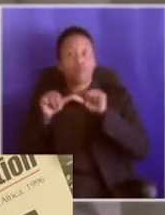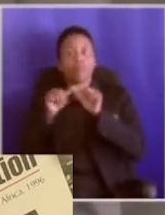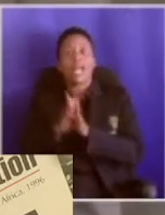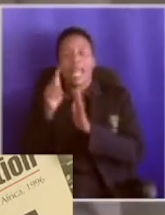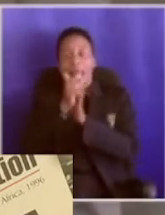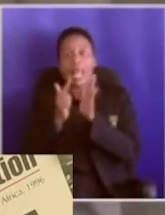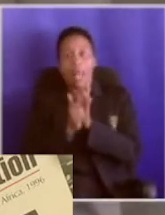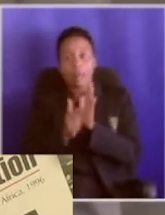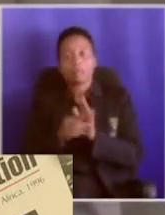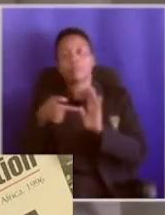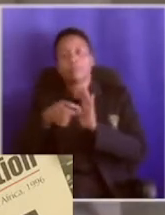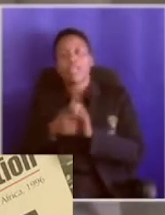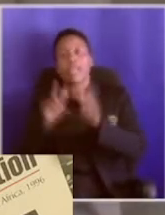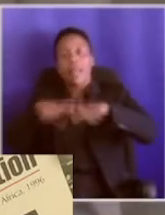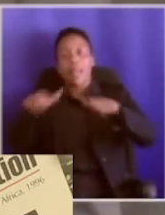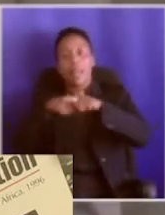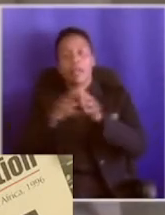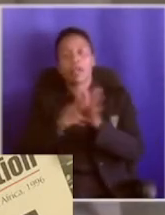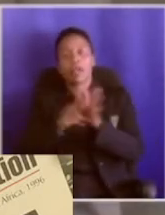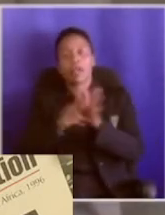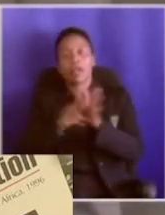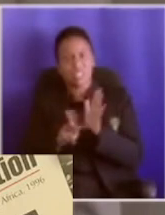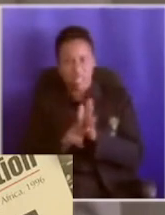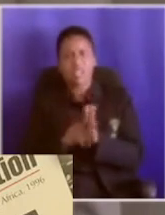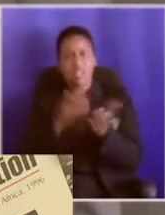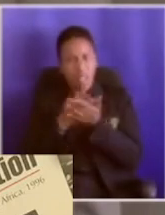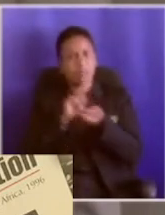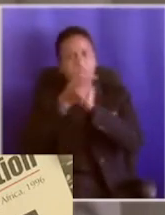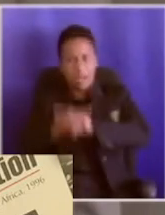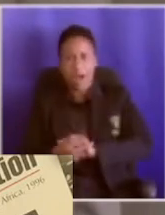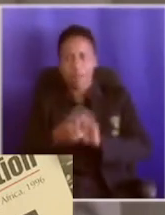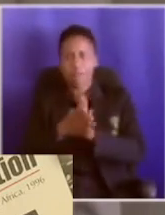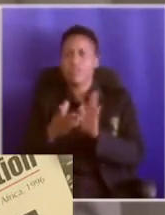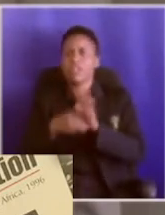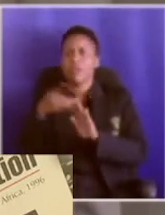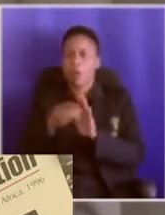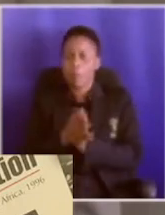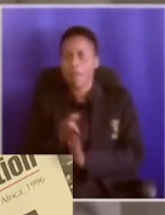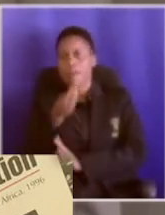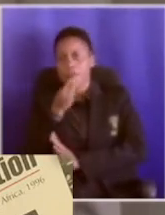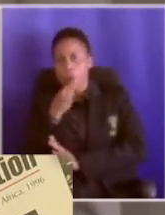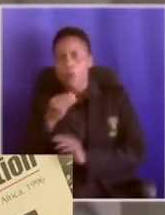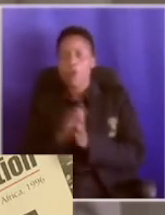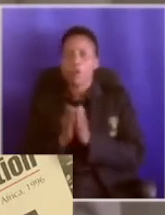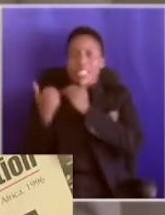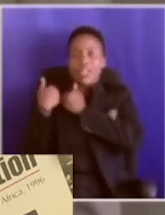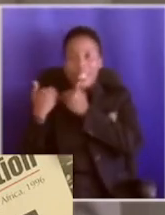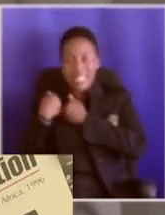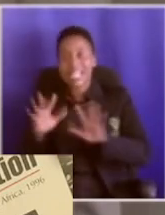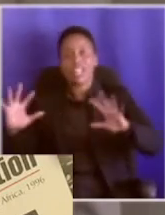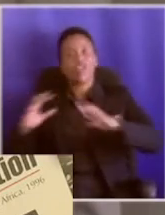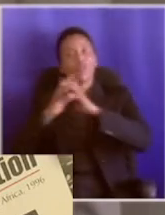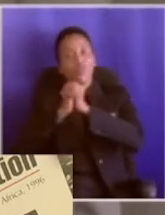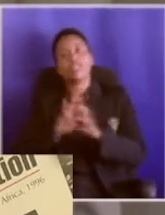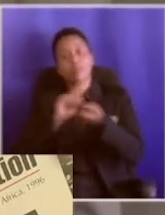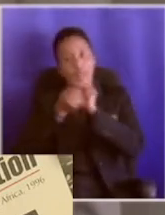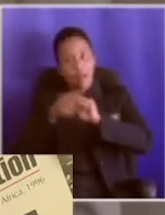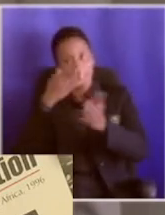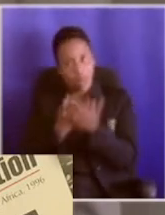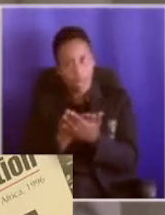policies have the potential to become a source of development, food security, and unity. In his